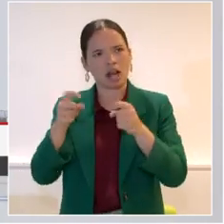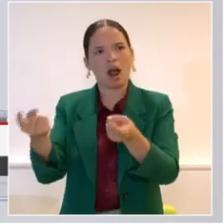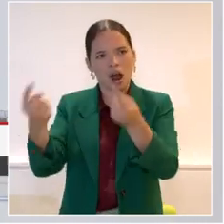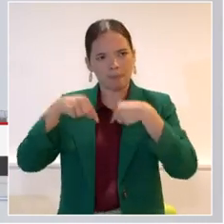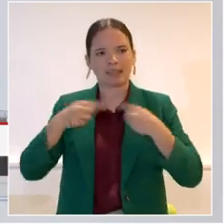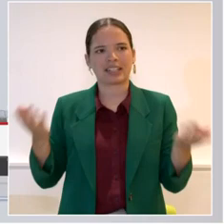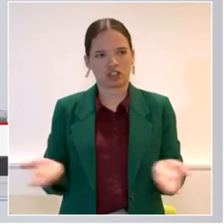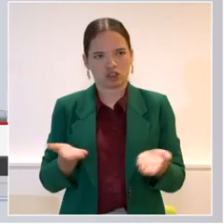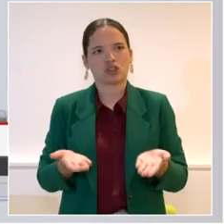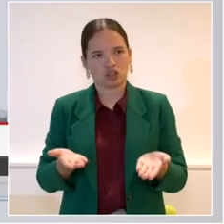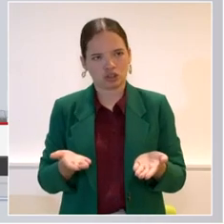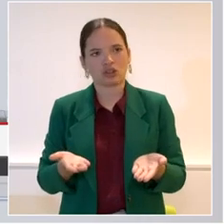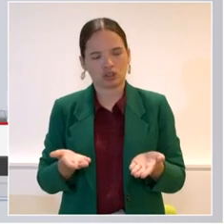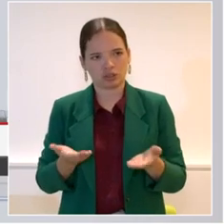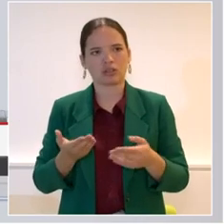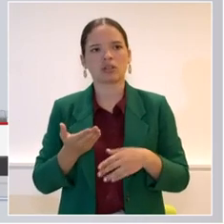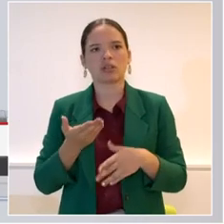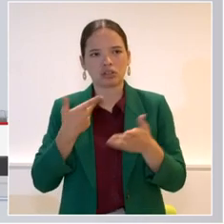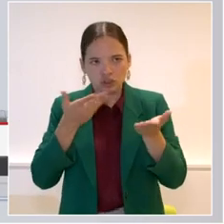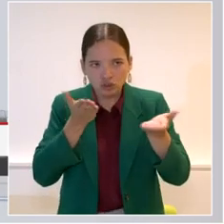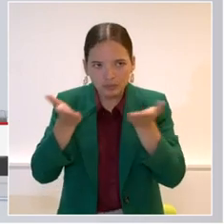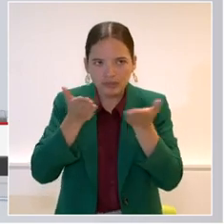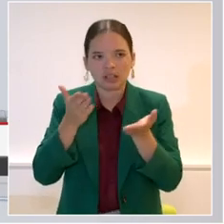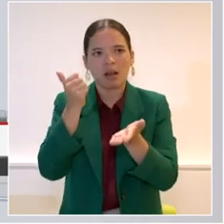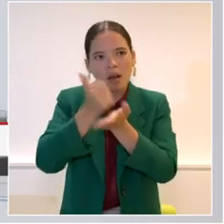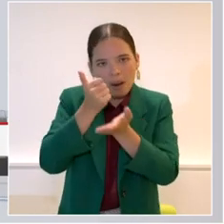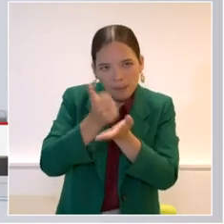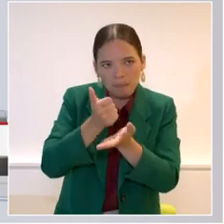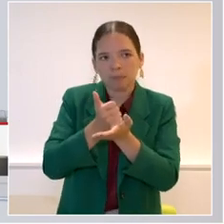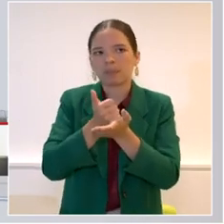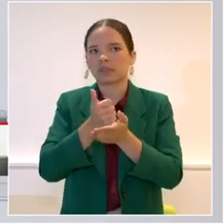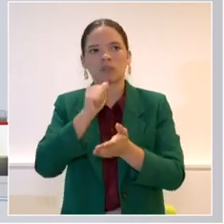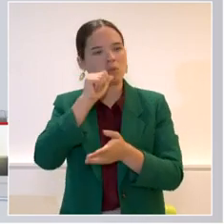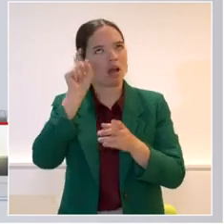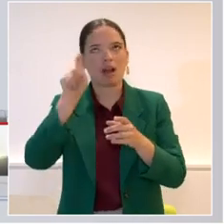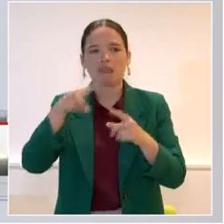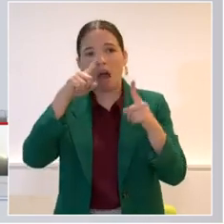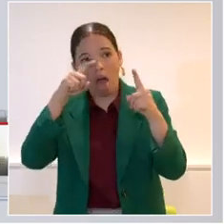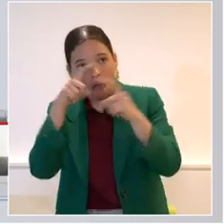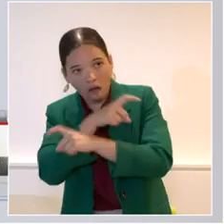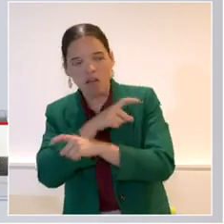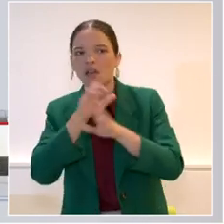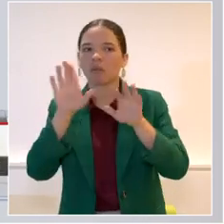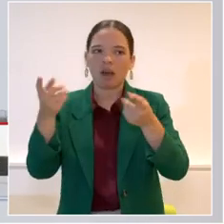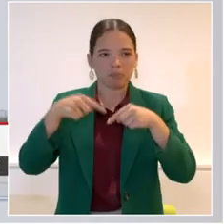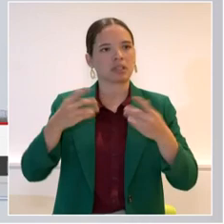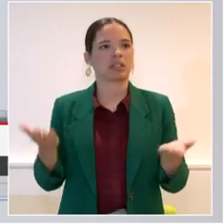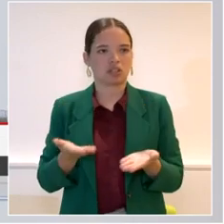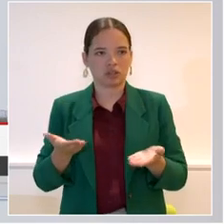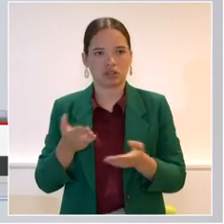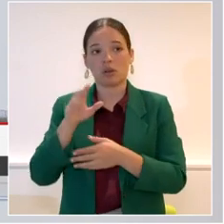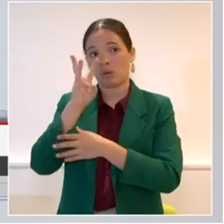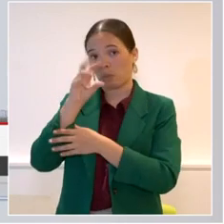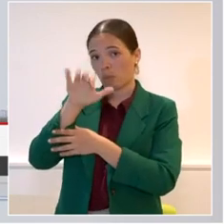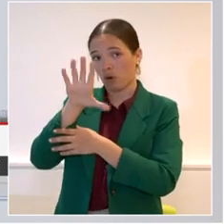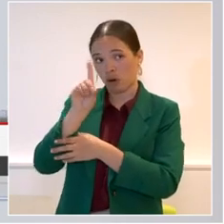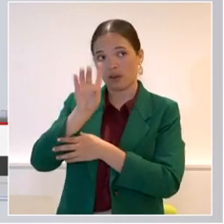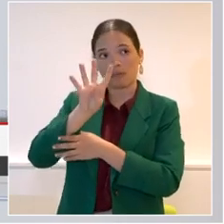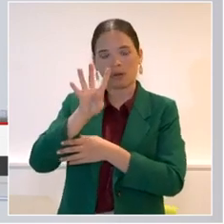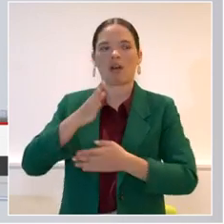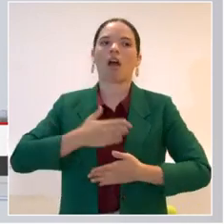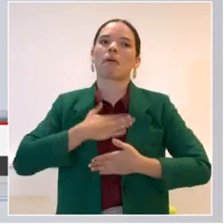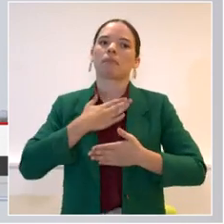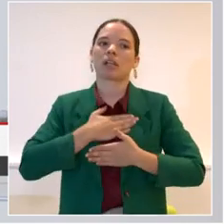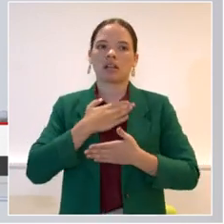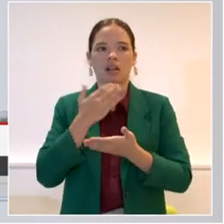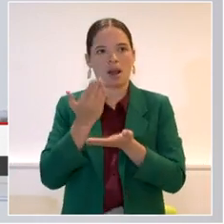the service and get the help and make it less complicated for them. So on behalf of Ward 4, we are so happy to have this resource here. We look